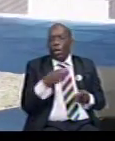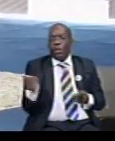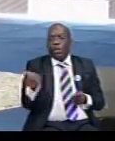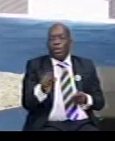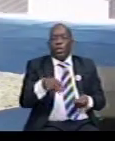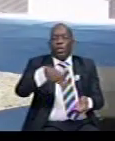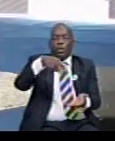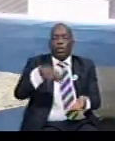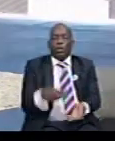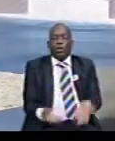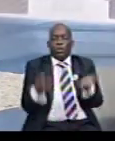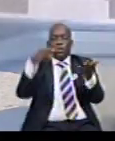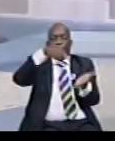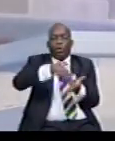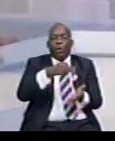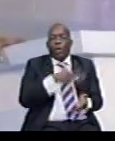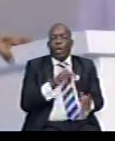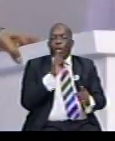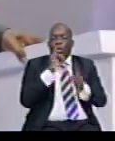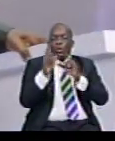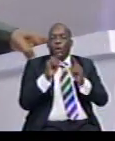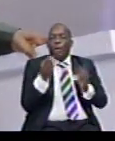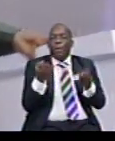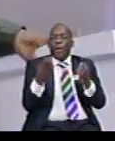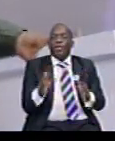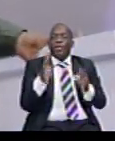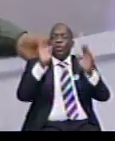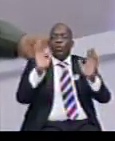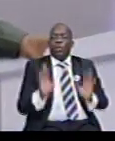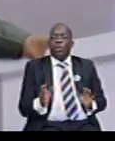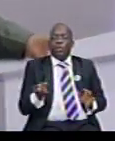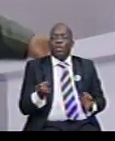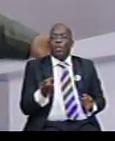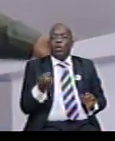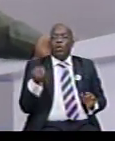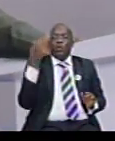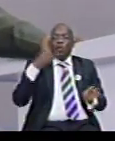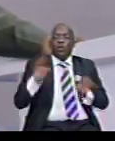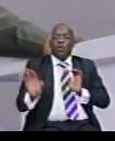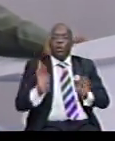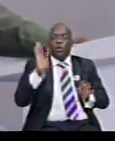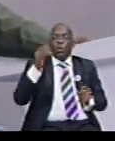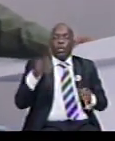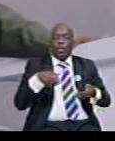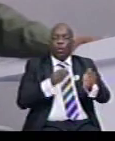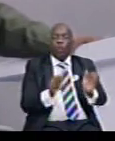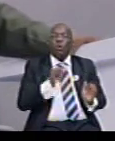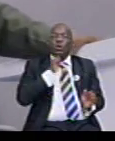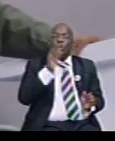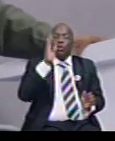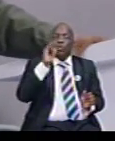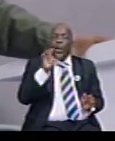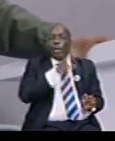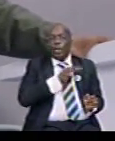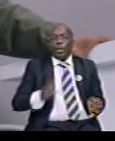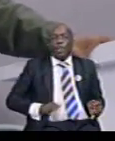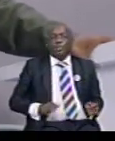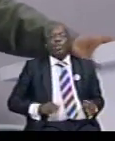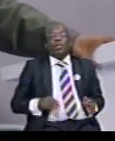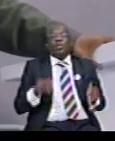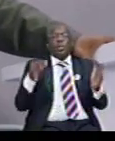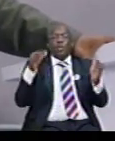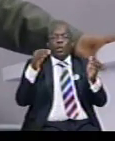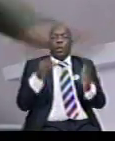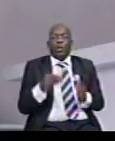and wonders were done by the apostles, not by Christ directly anymore. All the power